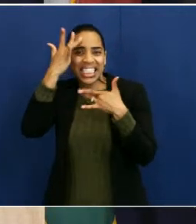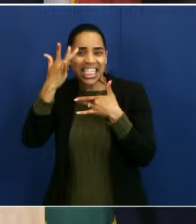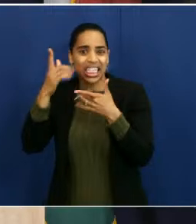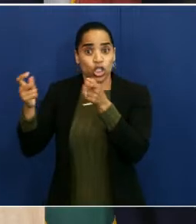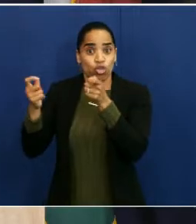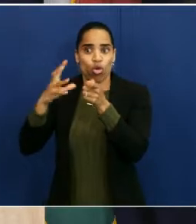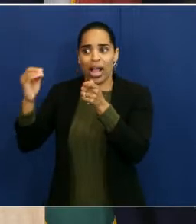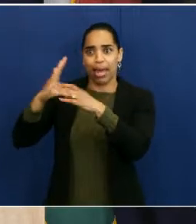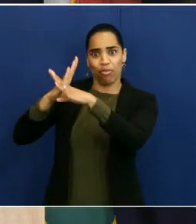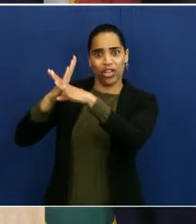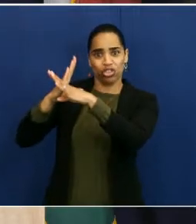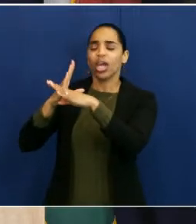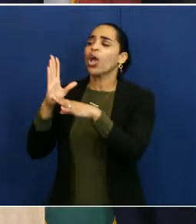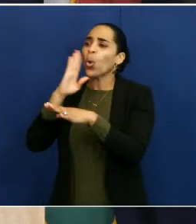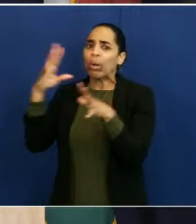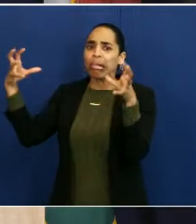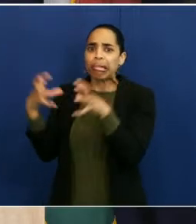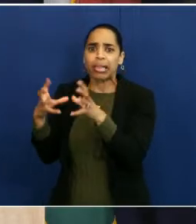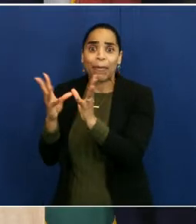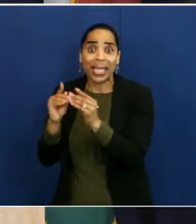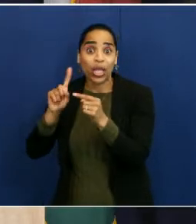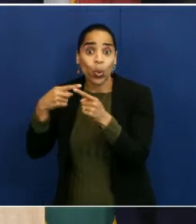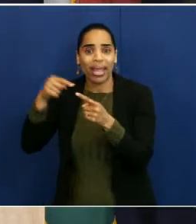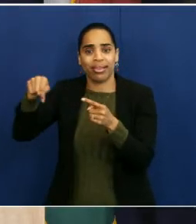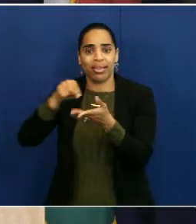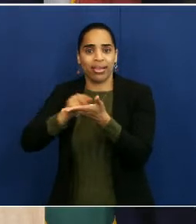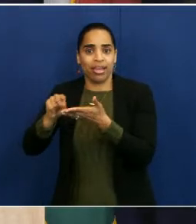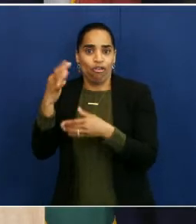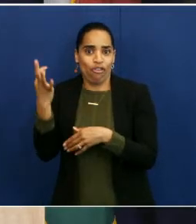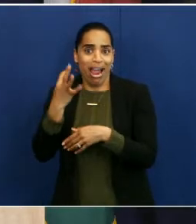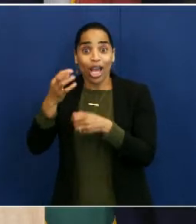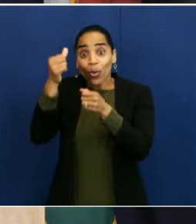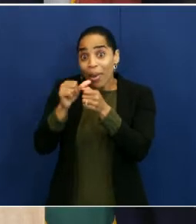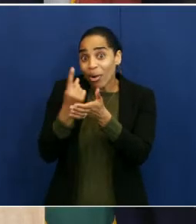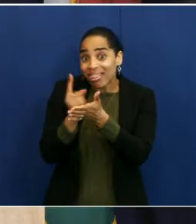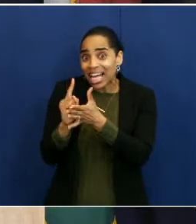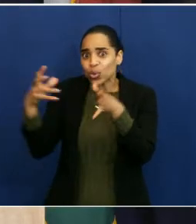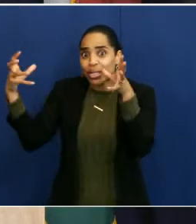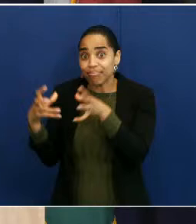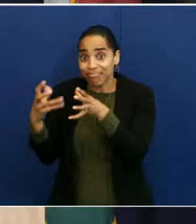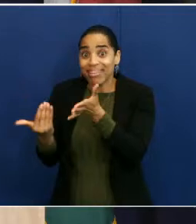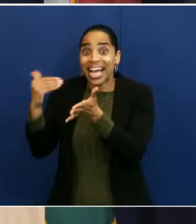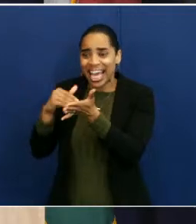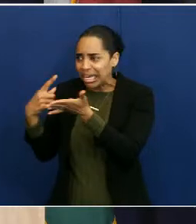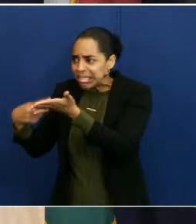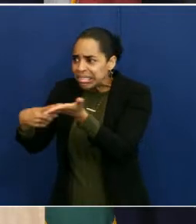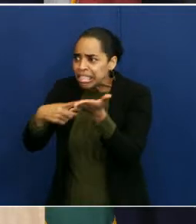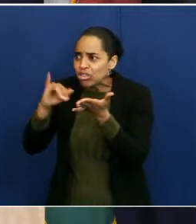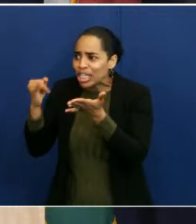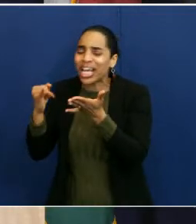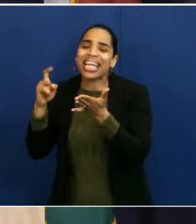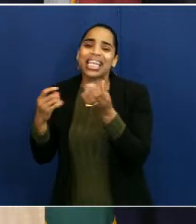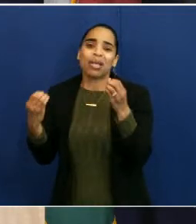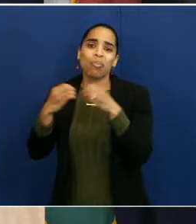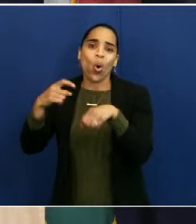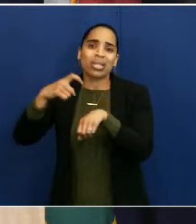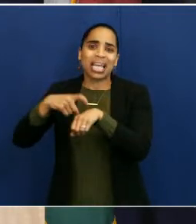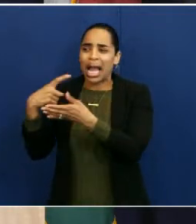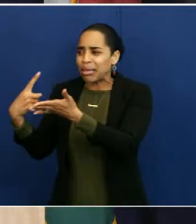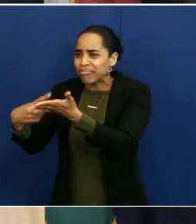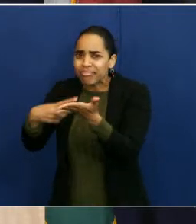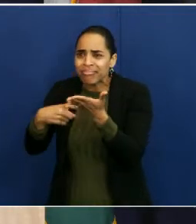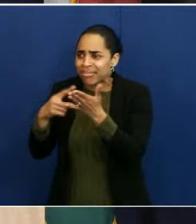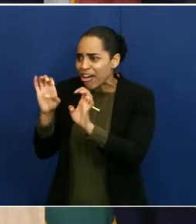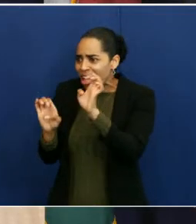Prevention, and they will be meeting again on Friday. As you recall, they met last week, and they said they needed more time to evaluate and investigate